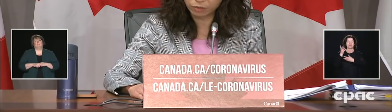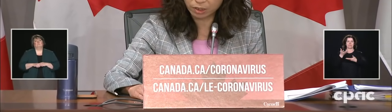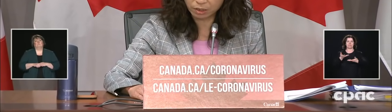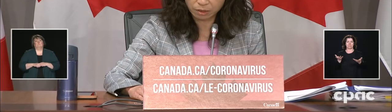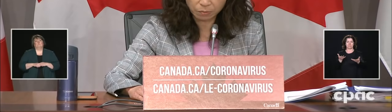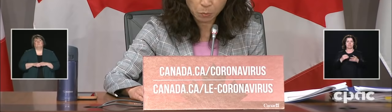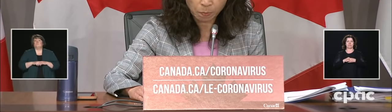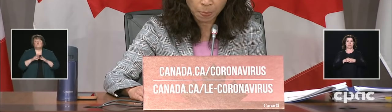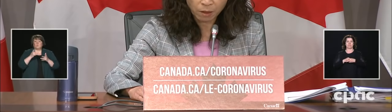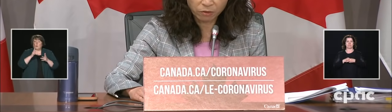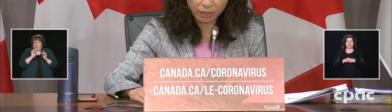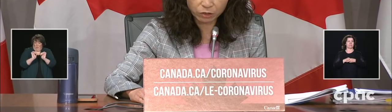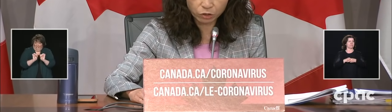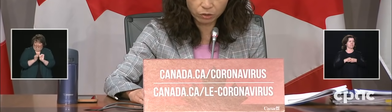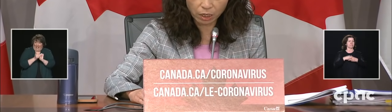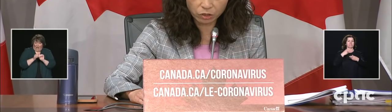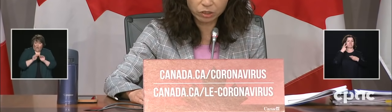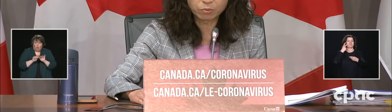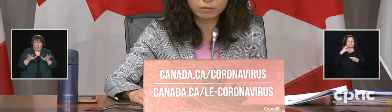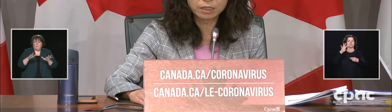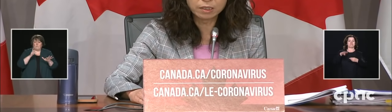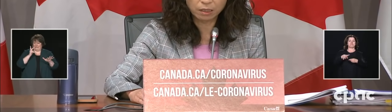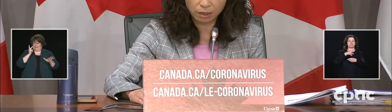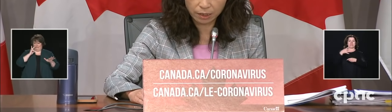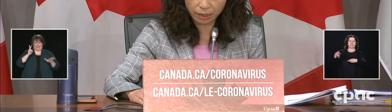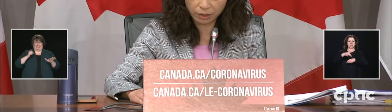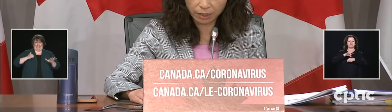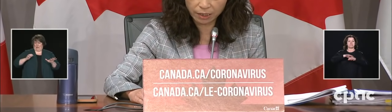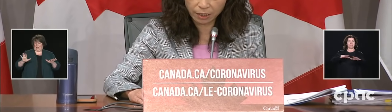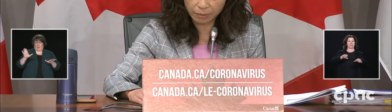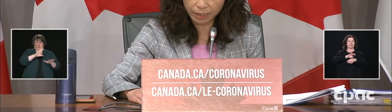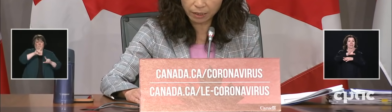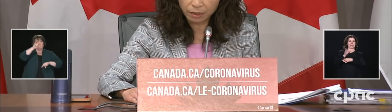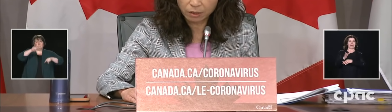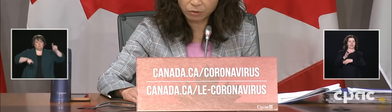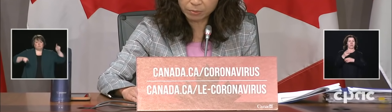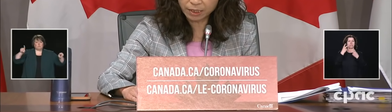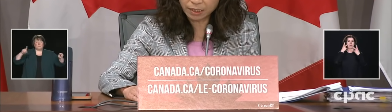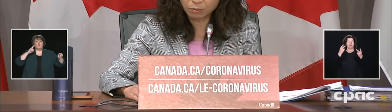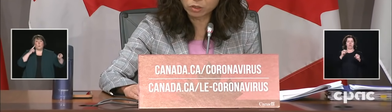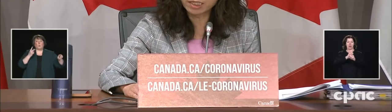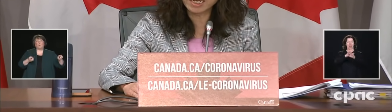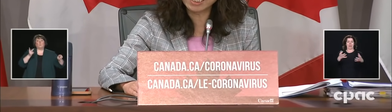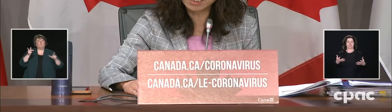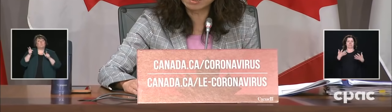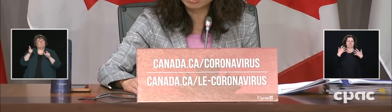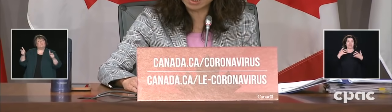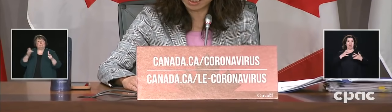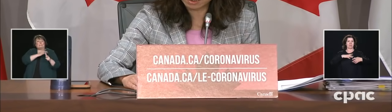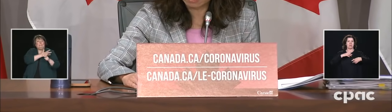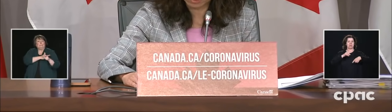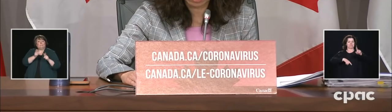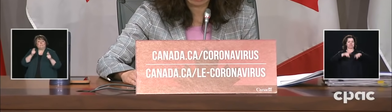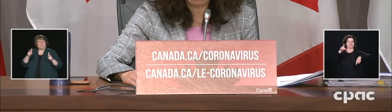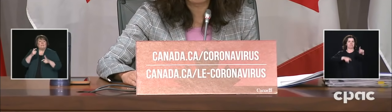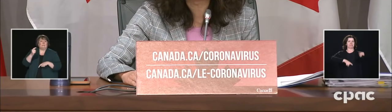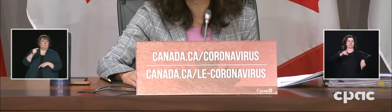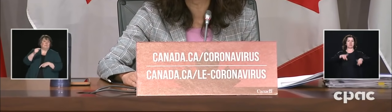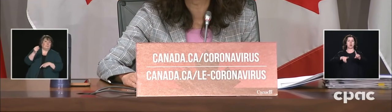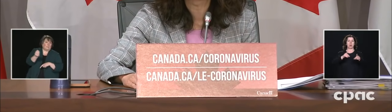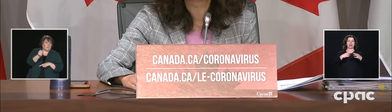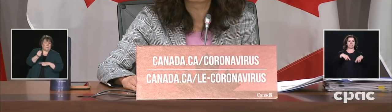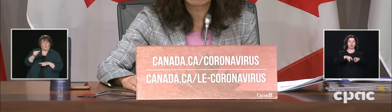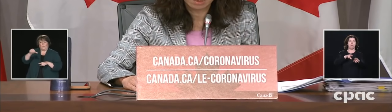regional differences, with our two largest provinces, Ontario and Quebec, representing more than 80% of all